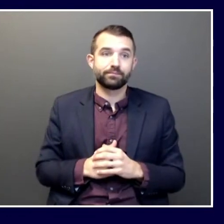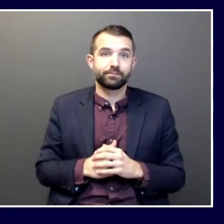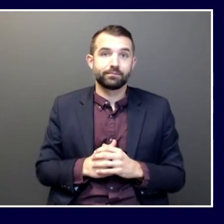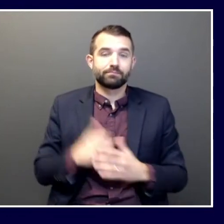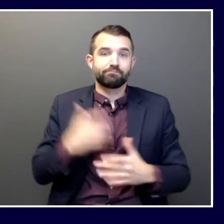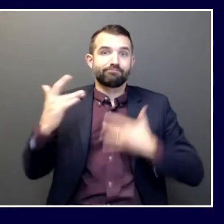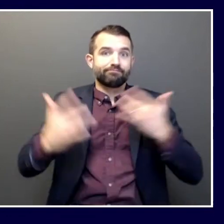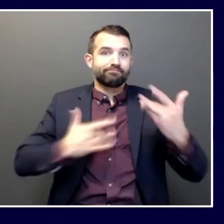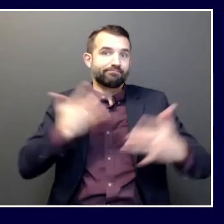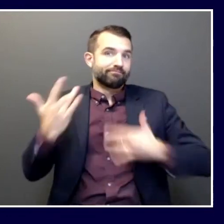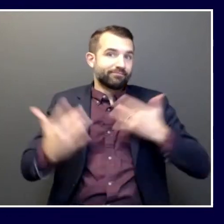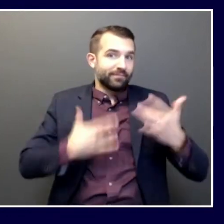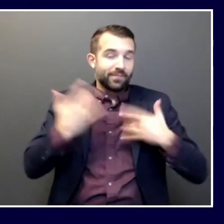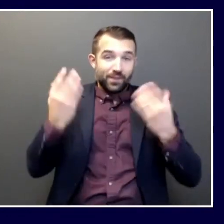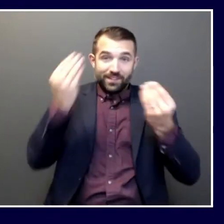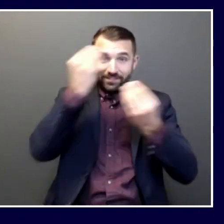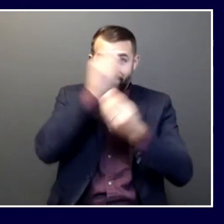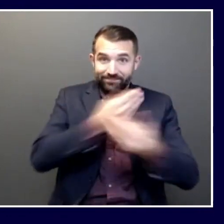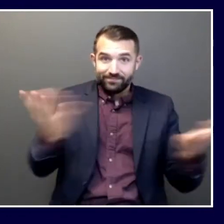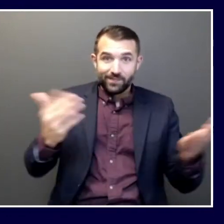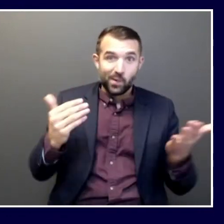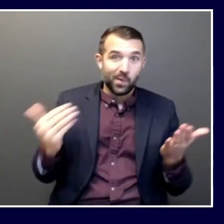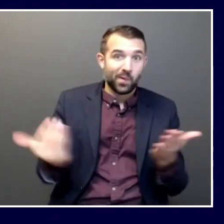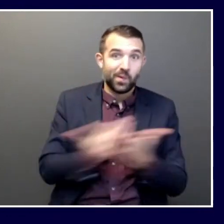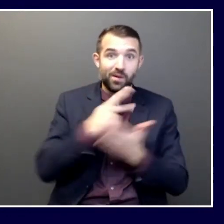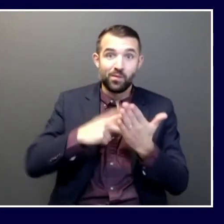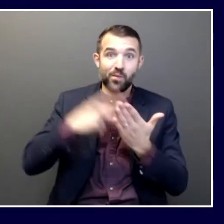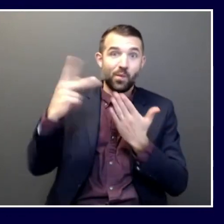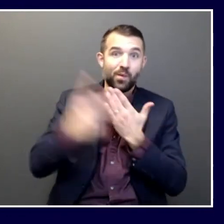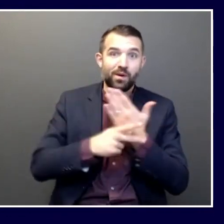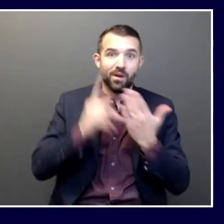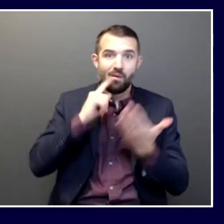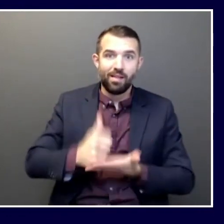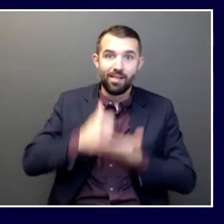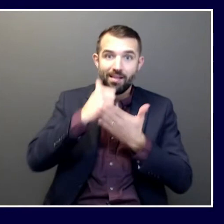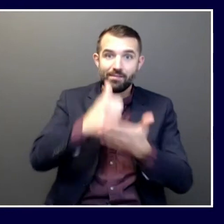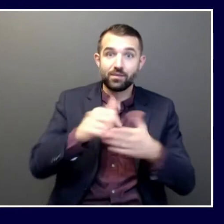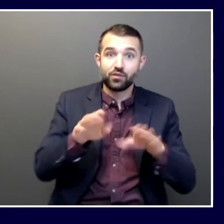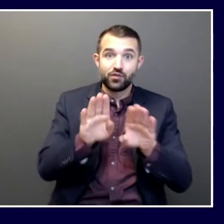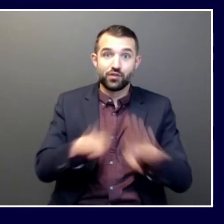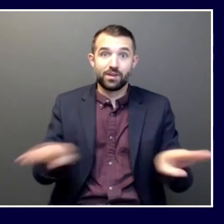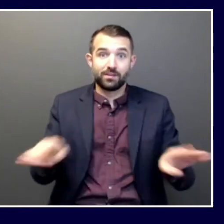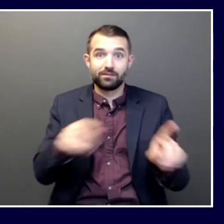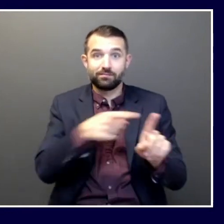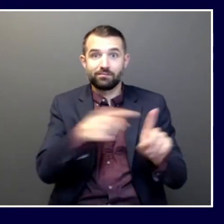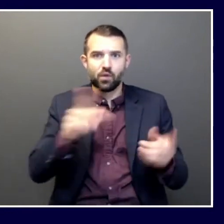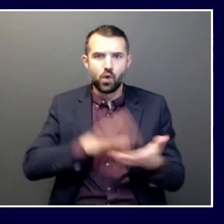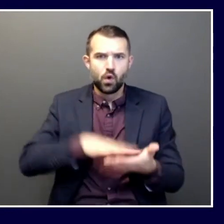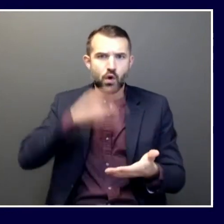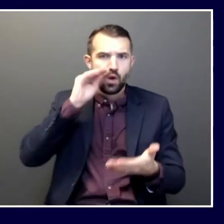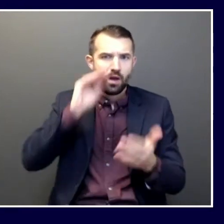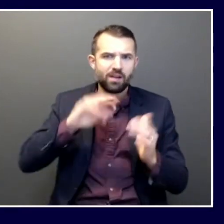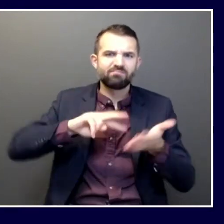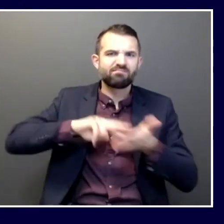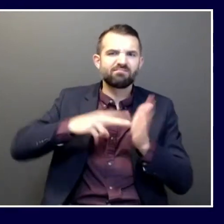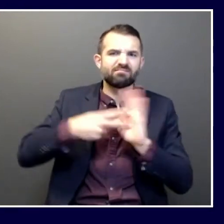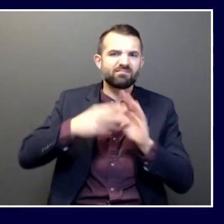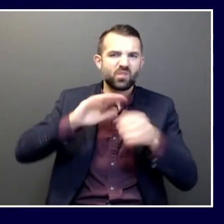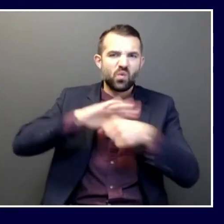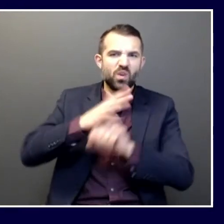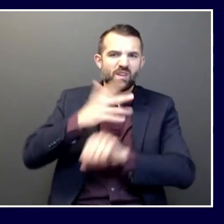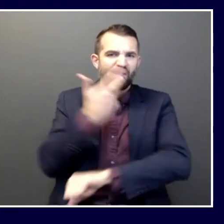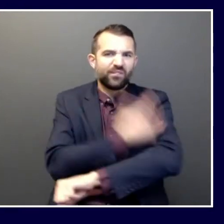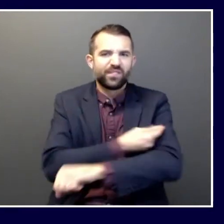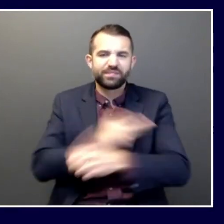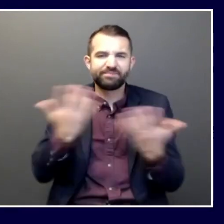announce a new initiative aimed at helping kids learn about the newly authorized COVID-19 vaccine. The Maine Department